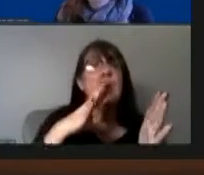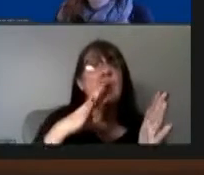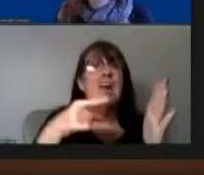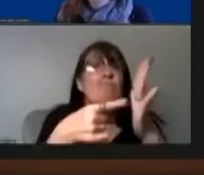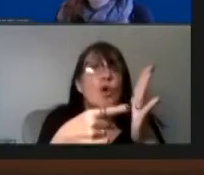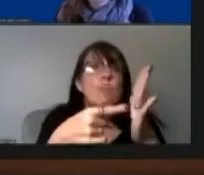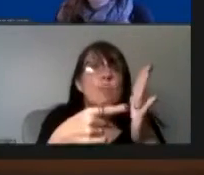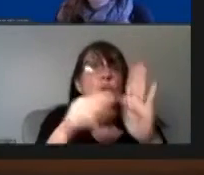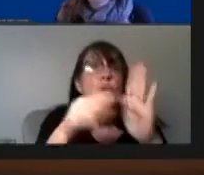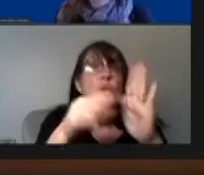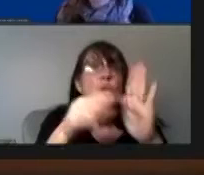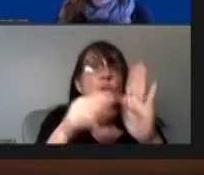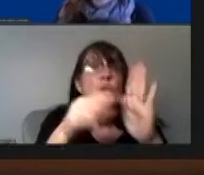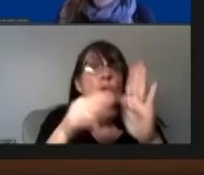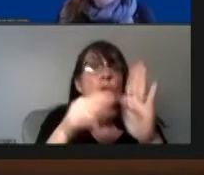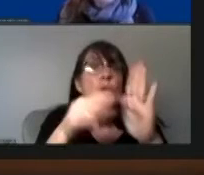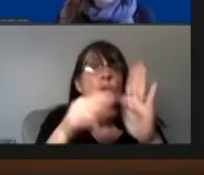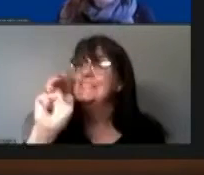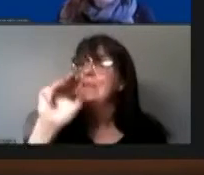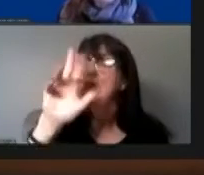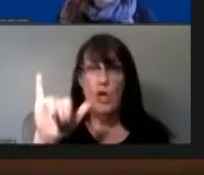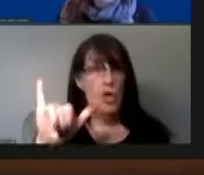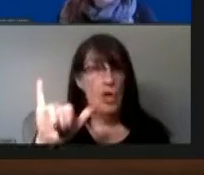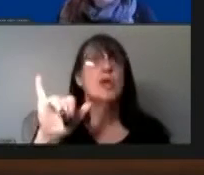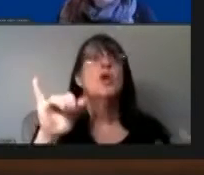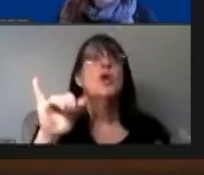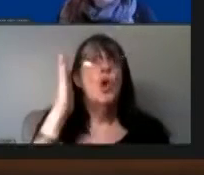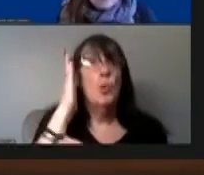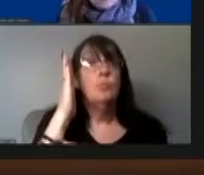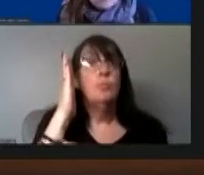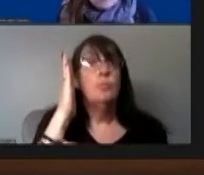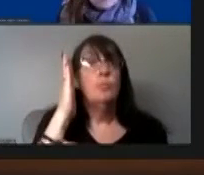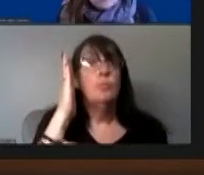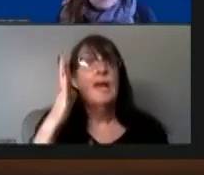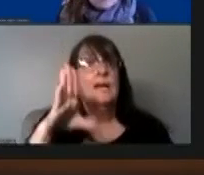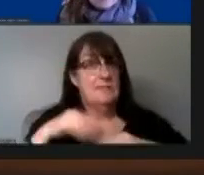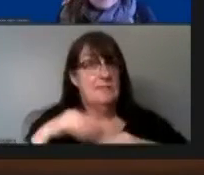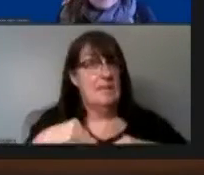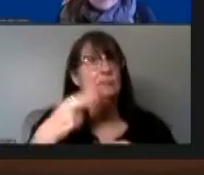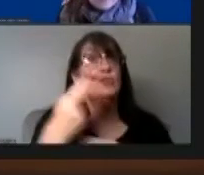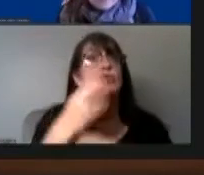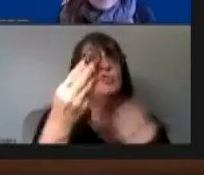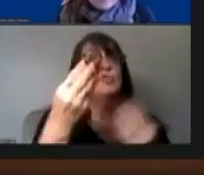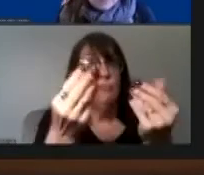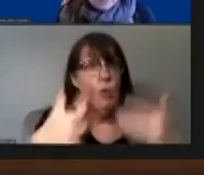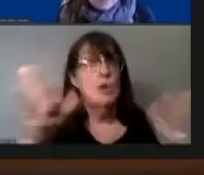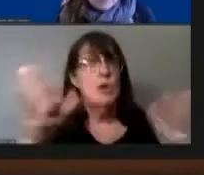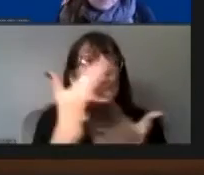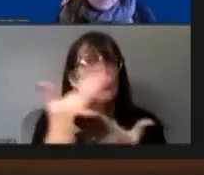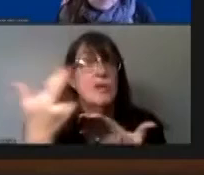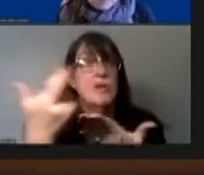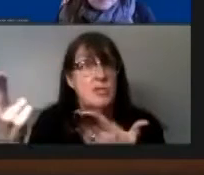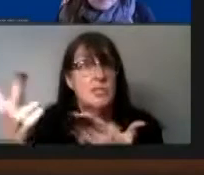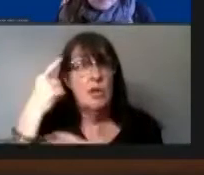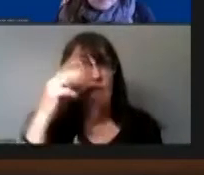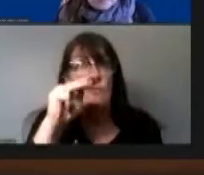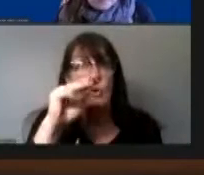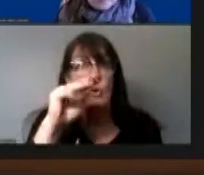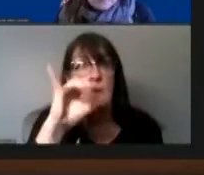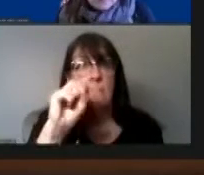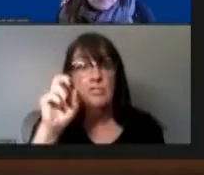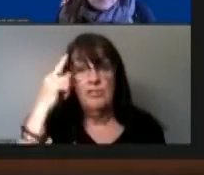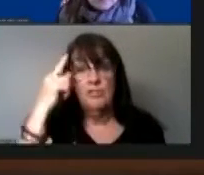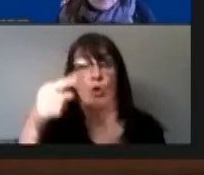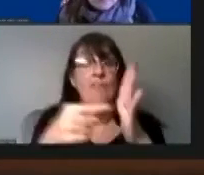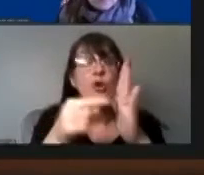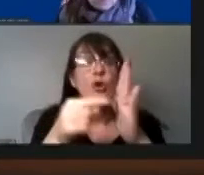the seminary's willingness to use their properties and resources to further the mission of affordable housing in